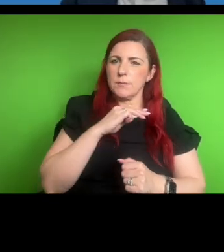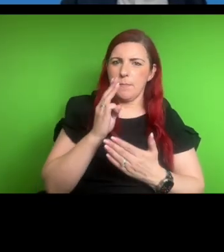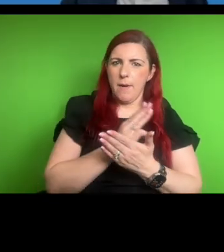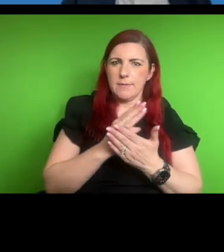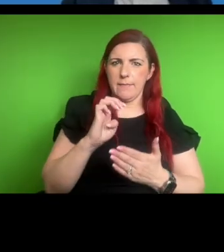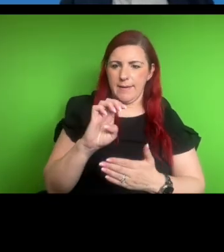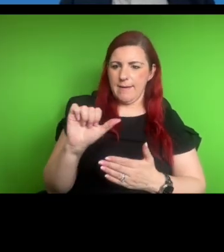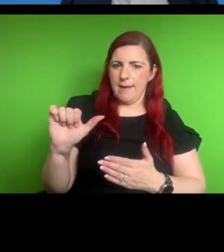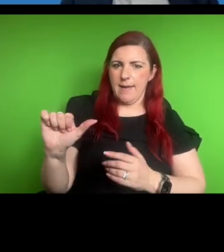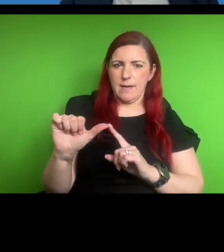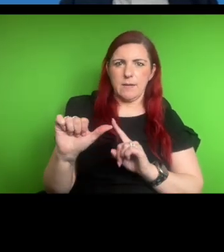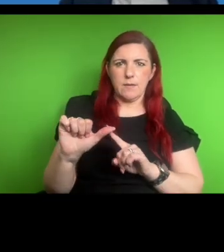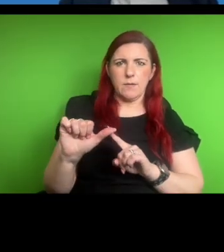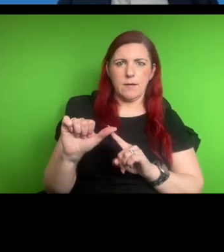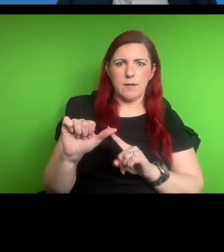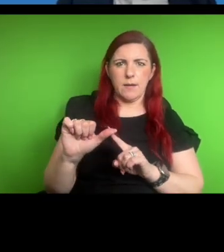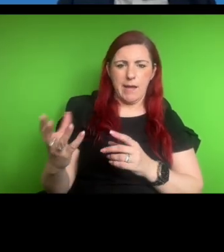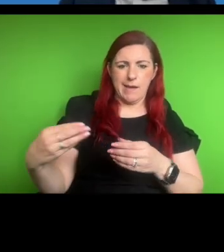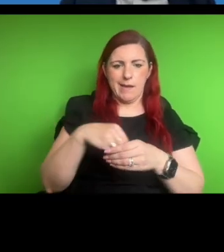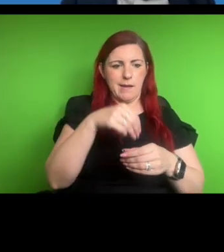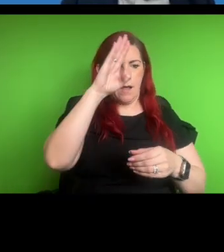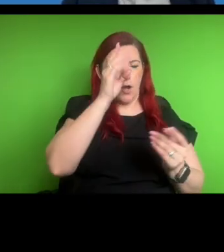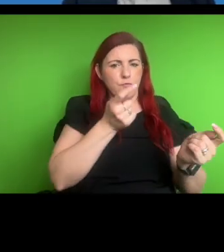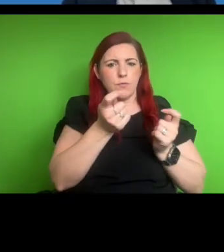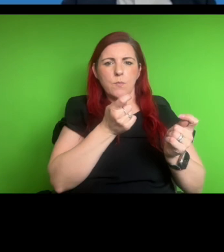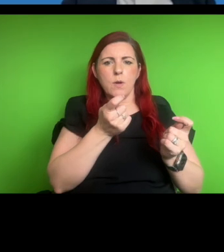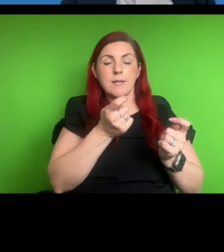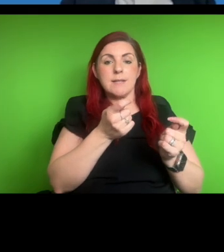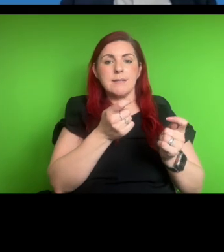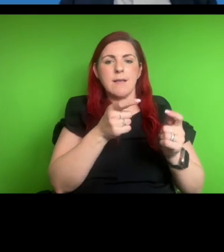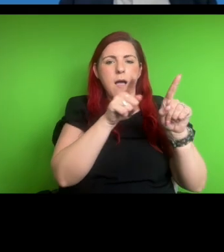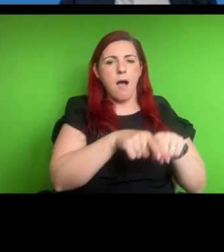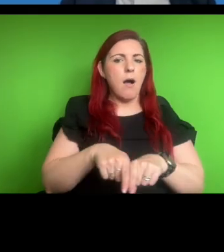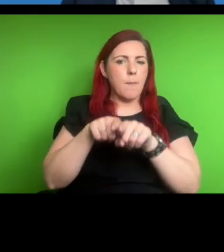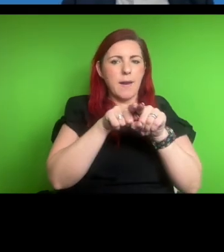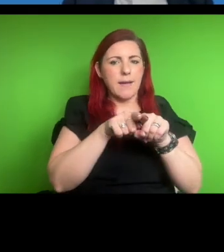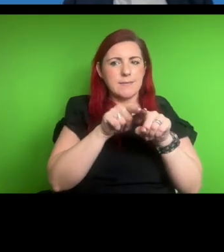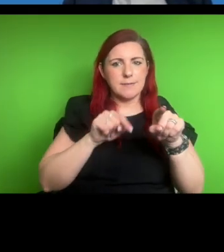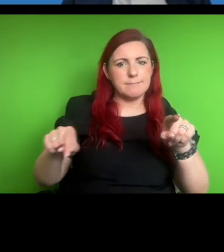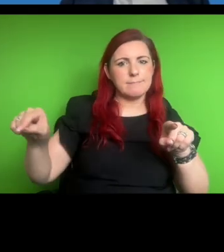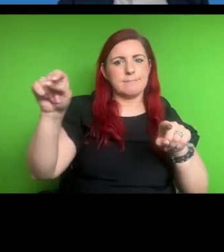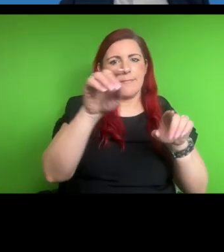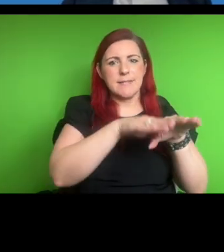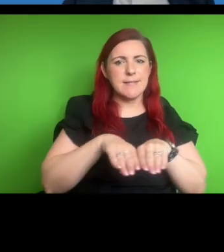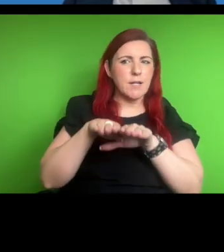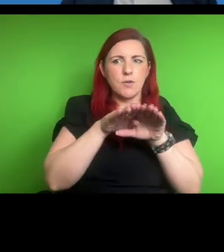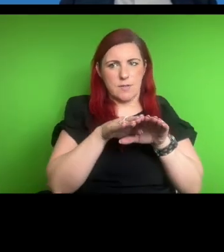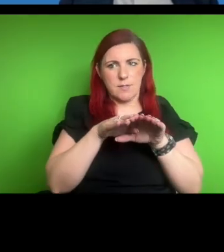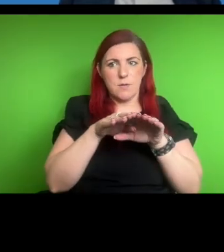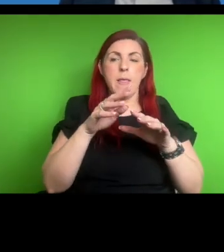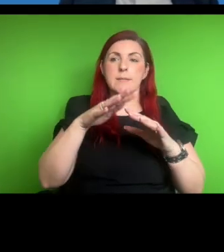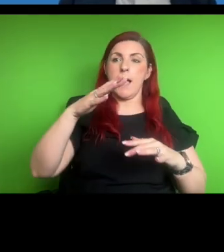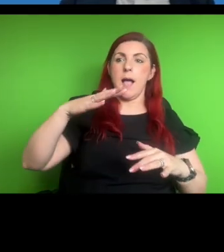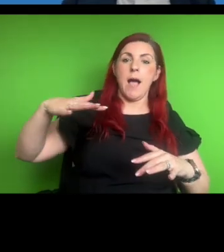regulations are the harmonised standards that are going to define the very high level accessibility requirements set